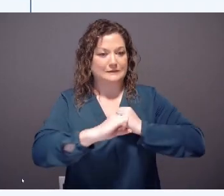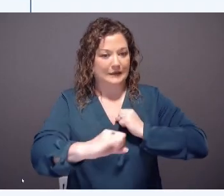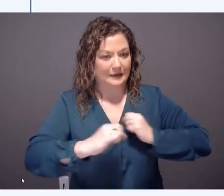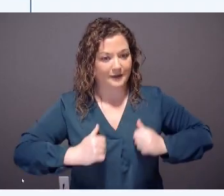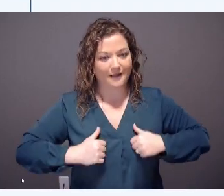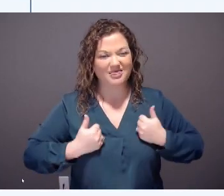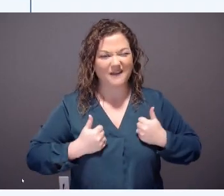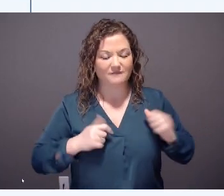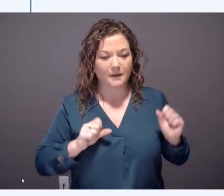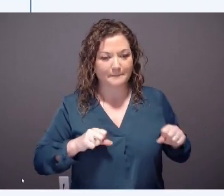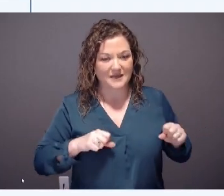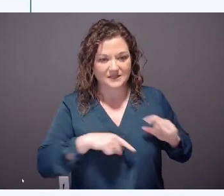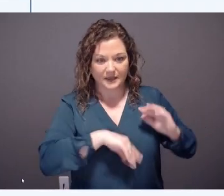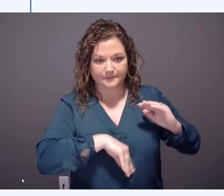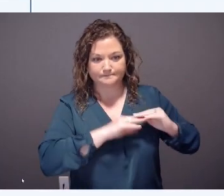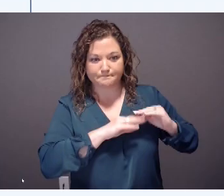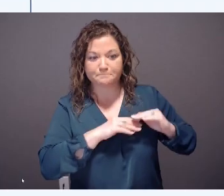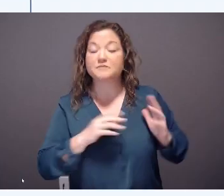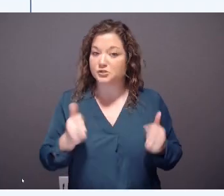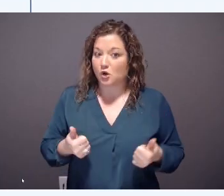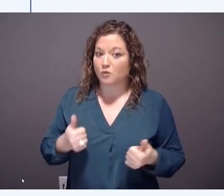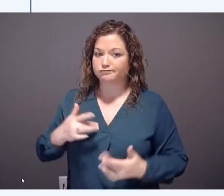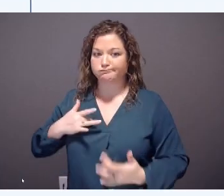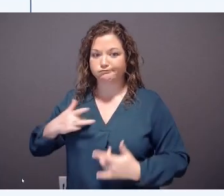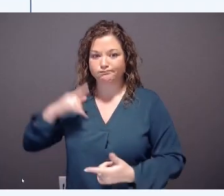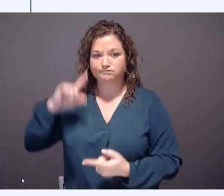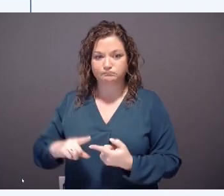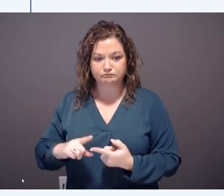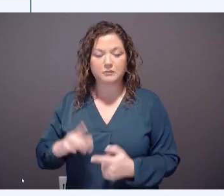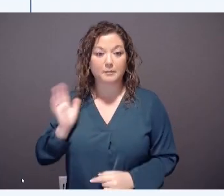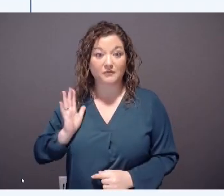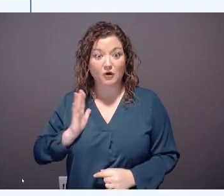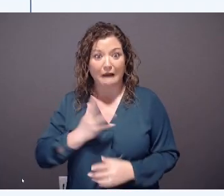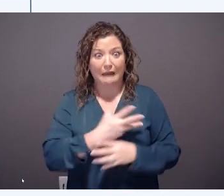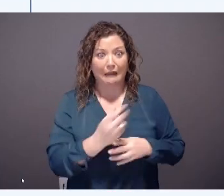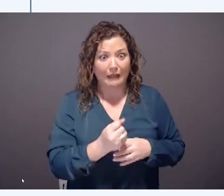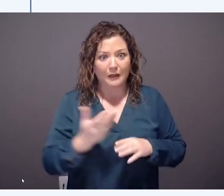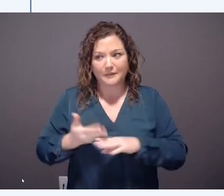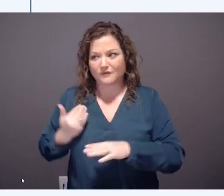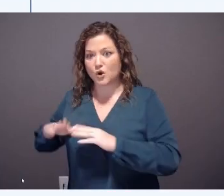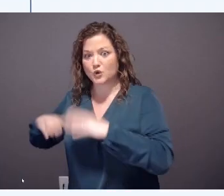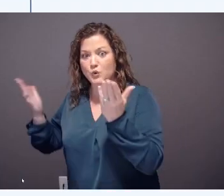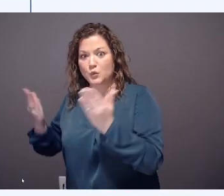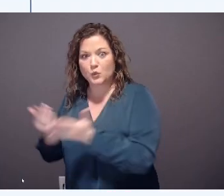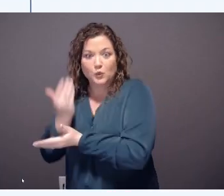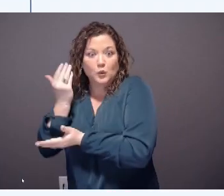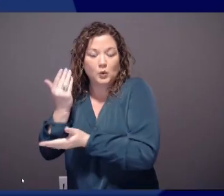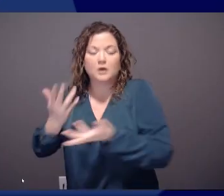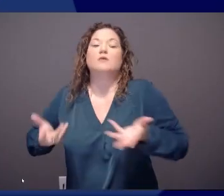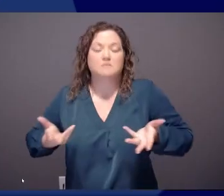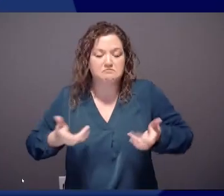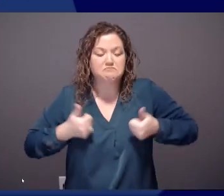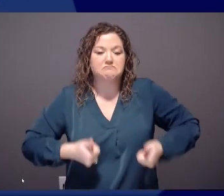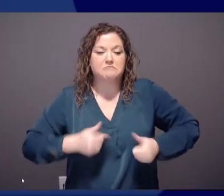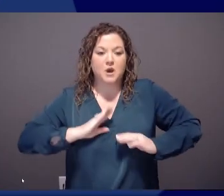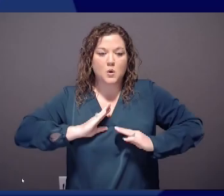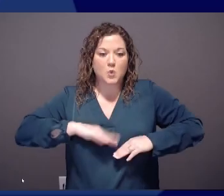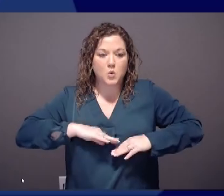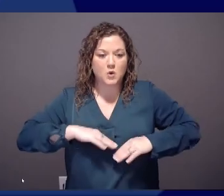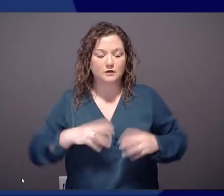concern. Mr. Ford had mentioned where we'd run out of space before a new facility's open. And we'll get into some of that detail in a few slides.